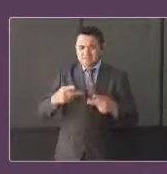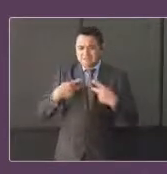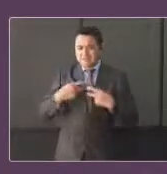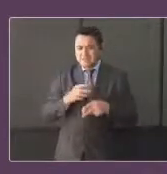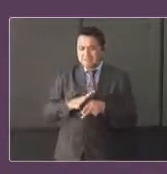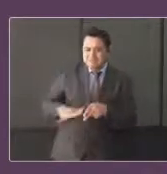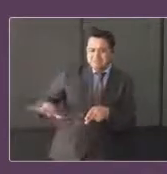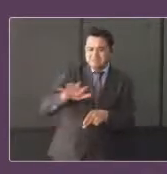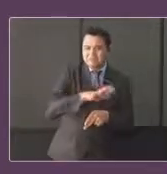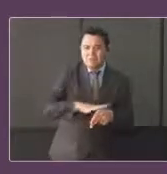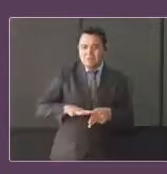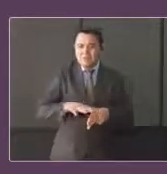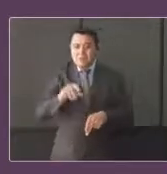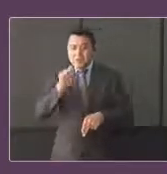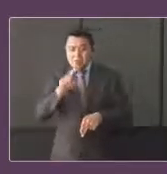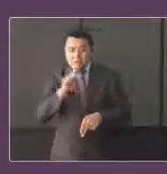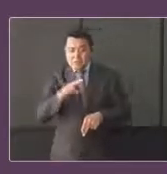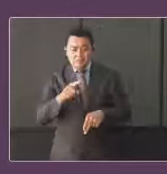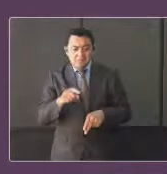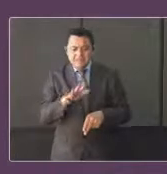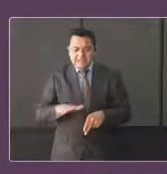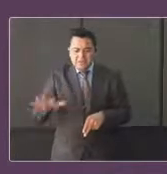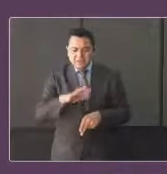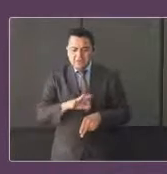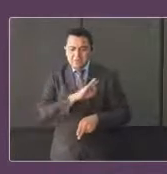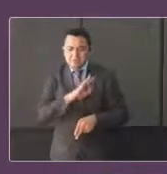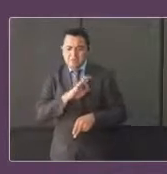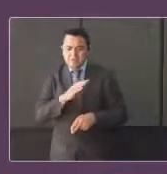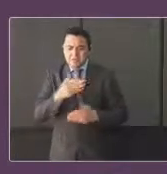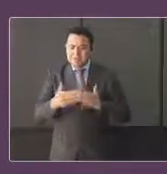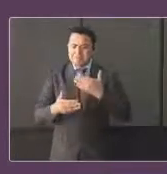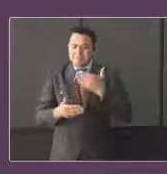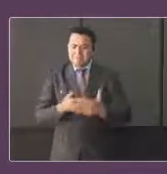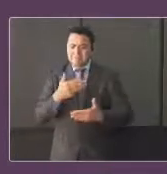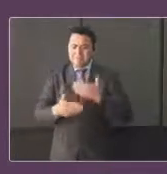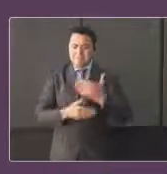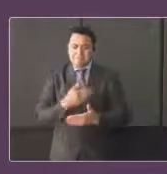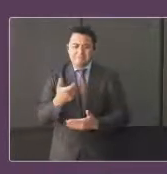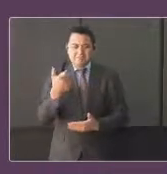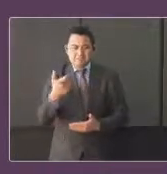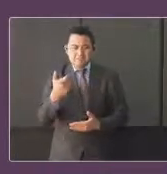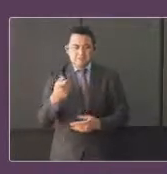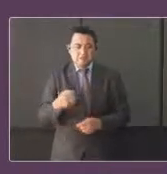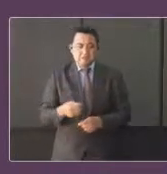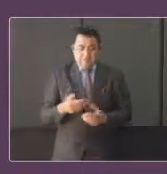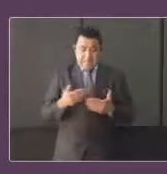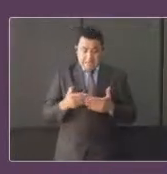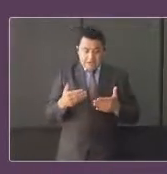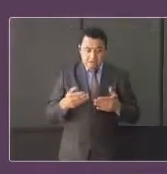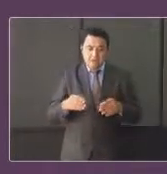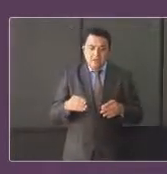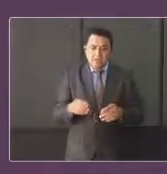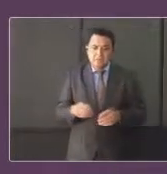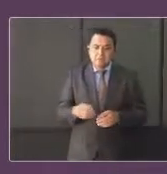security, access to basic services as well. But the